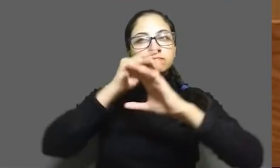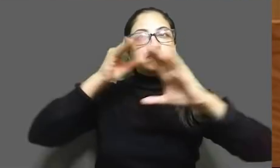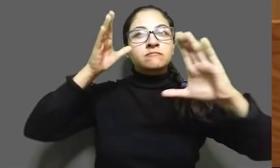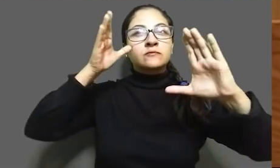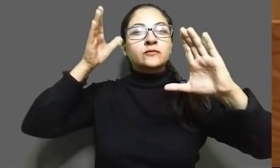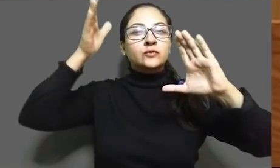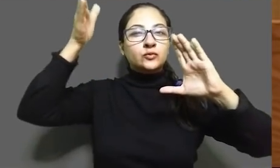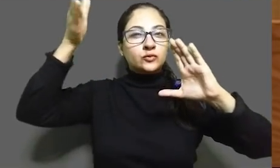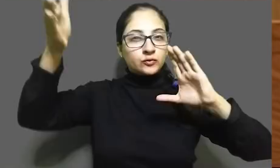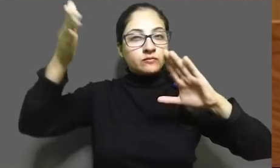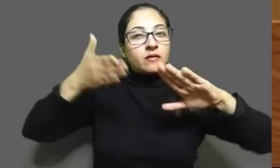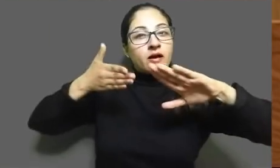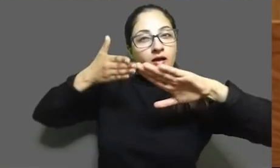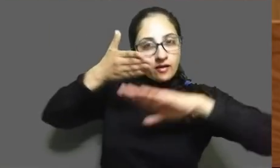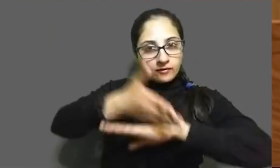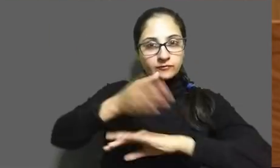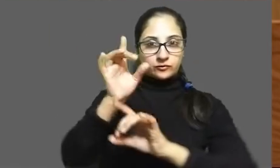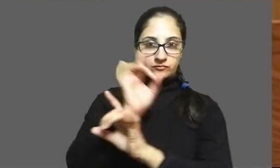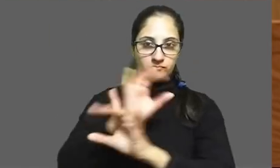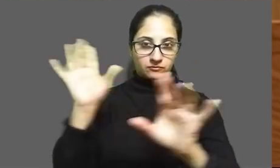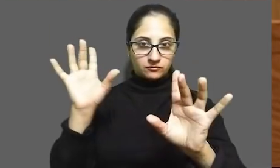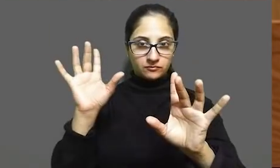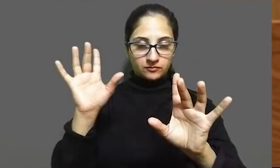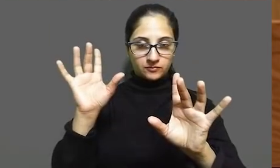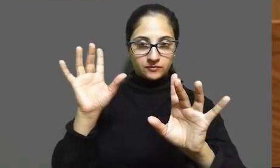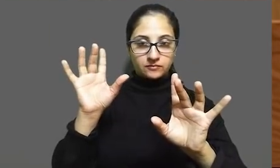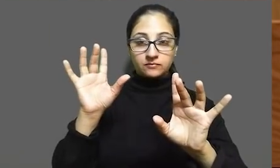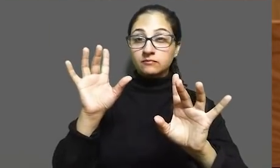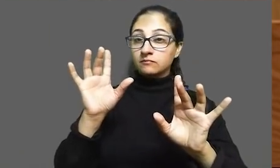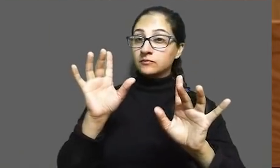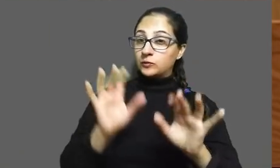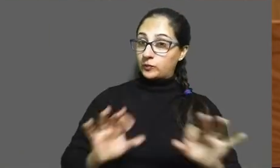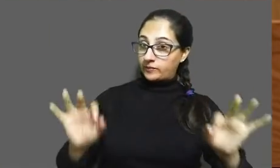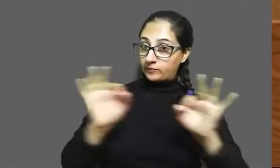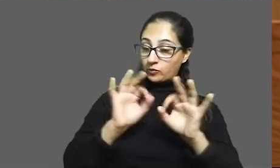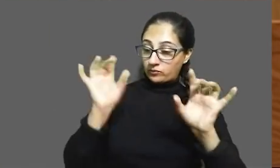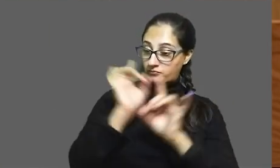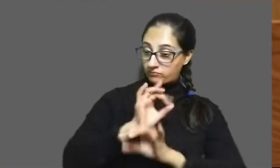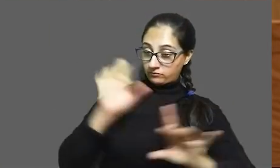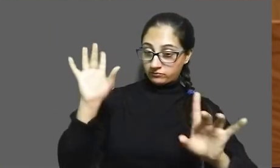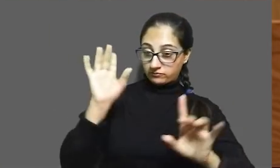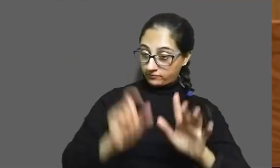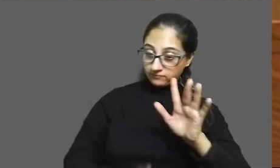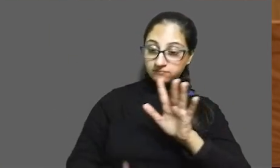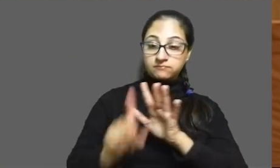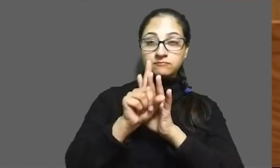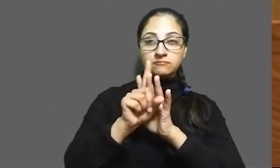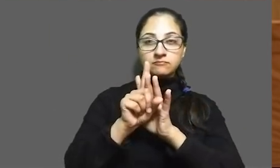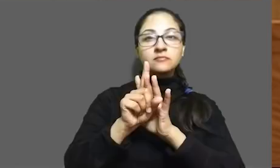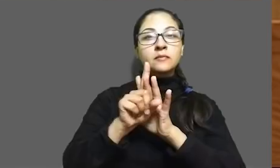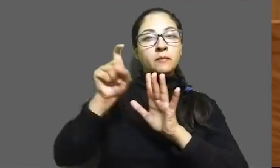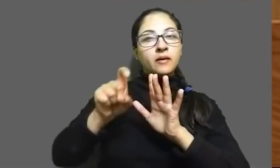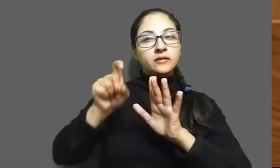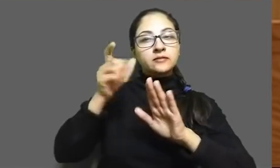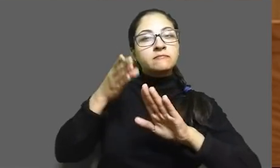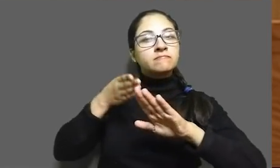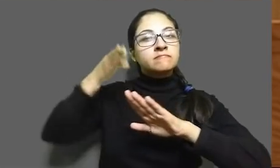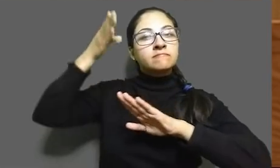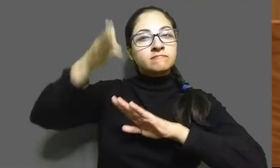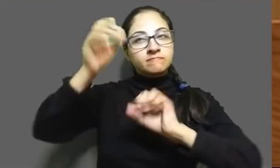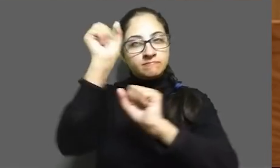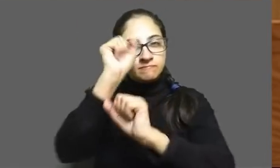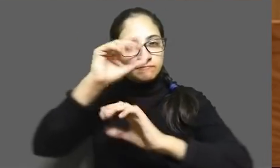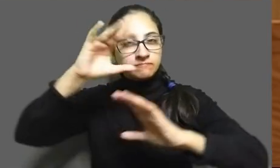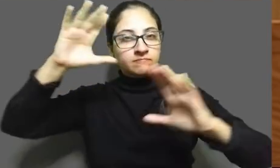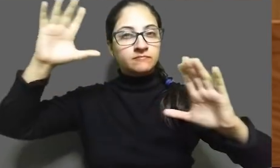think past crises, because that ultimately is the nature of what we all have to do, is to